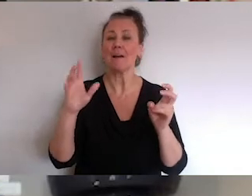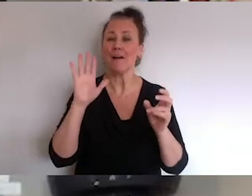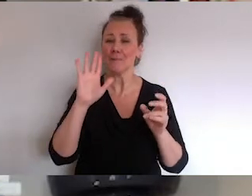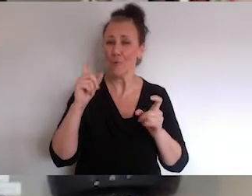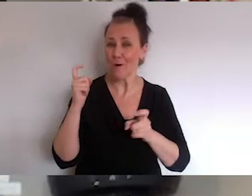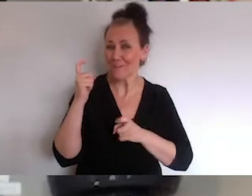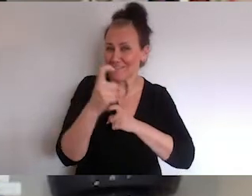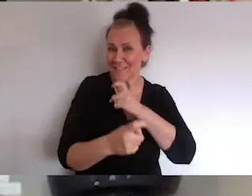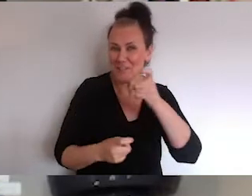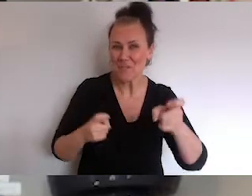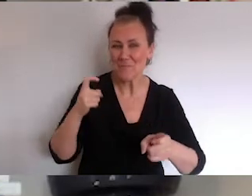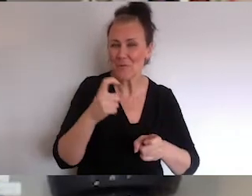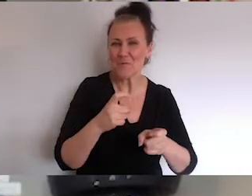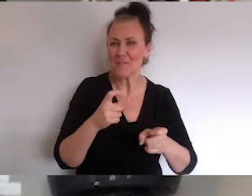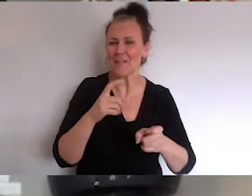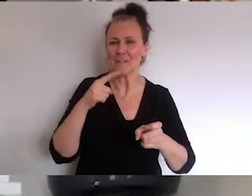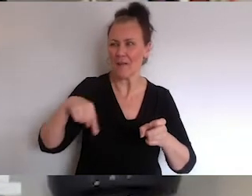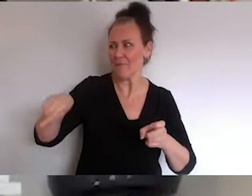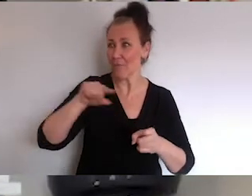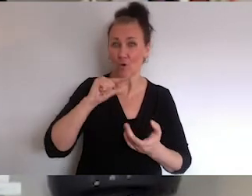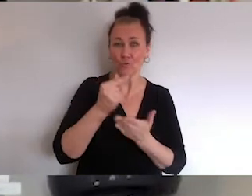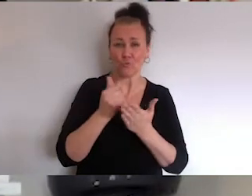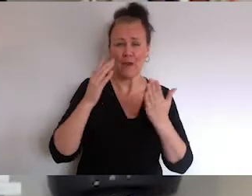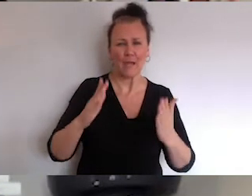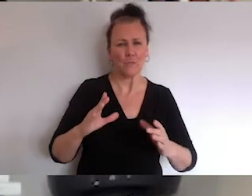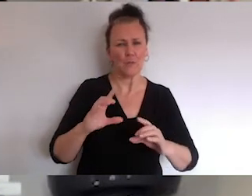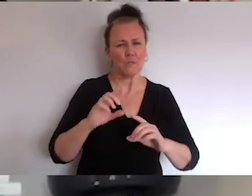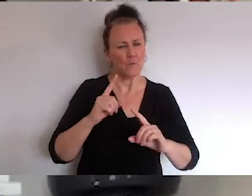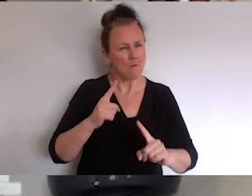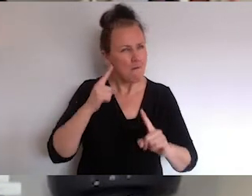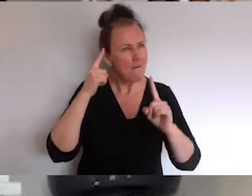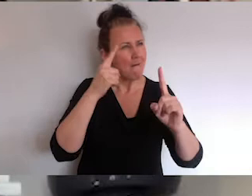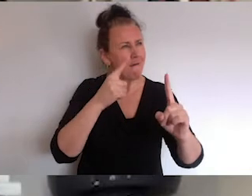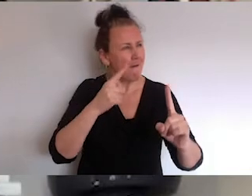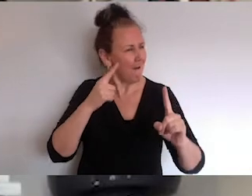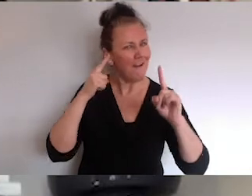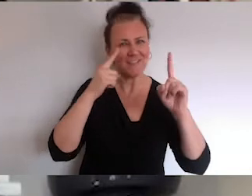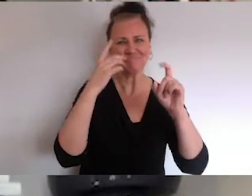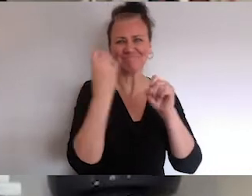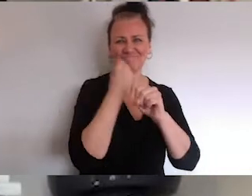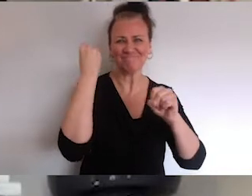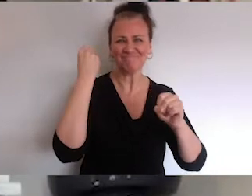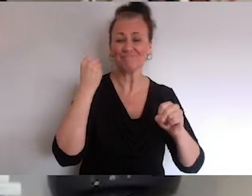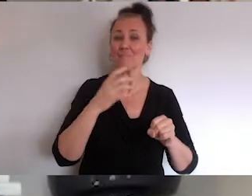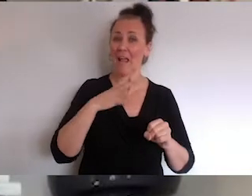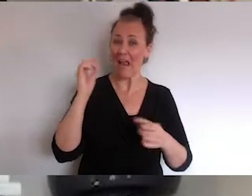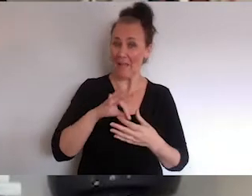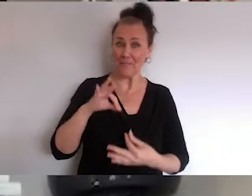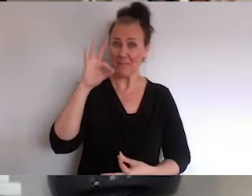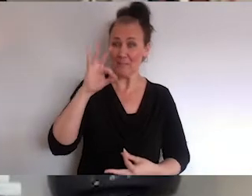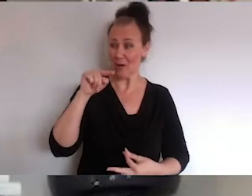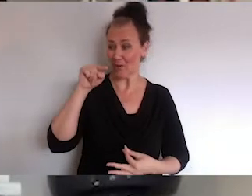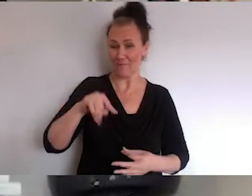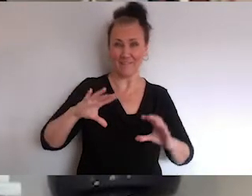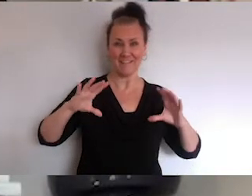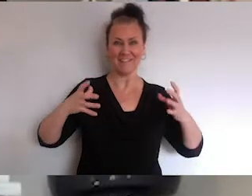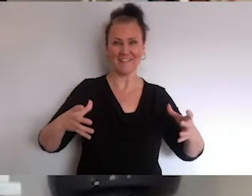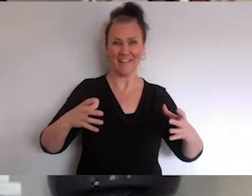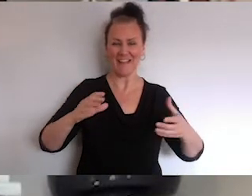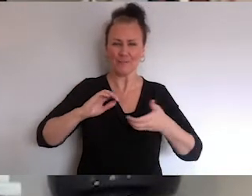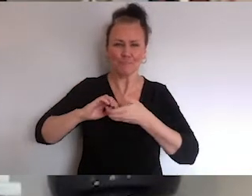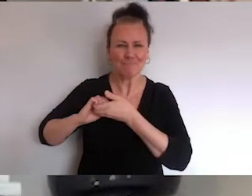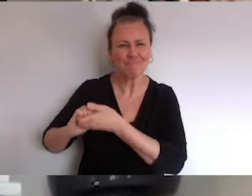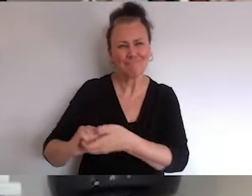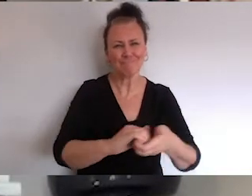yes, heroism of our high-achieving graduates, and the spirit of community that has united this class in common